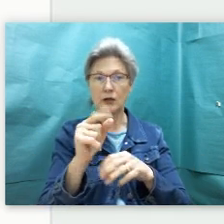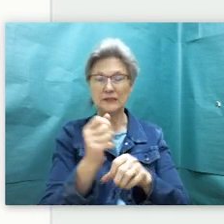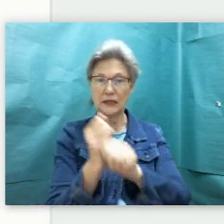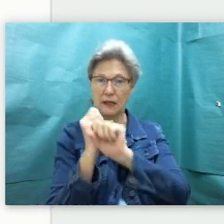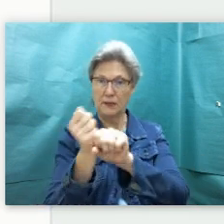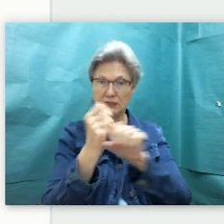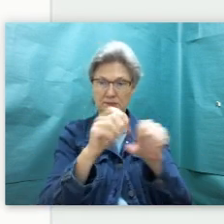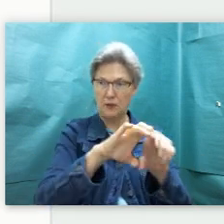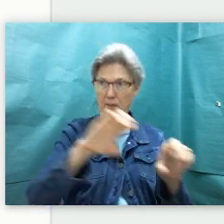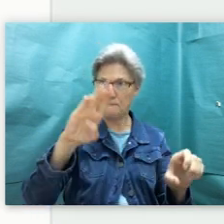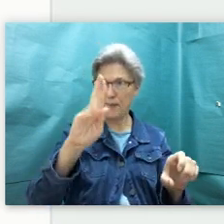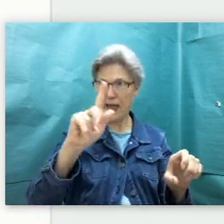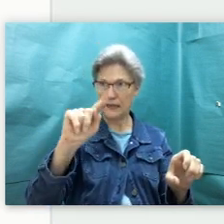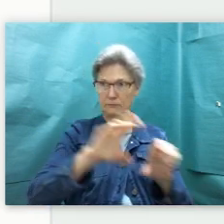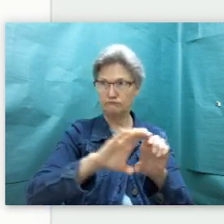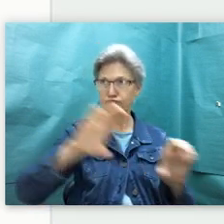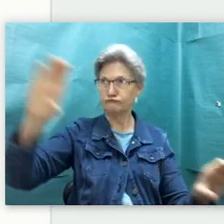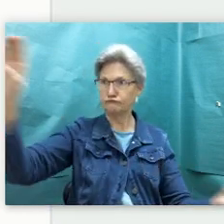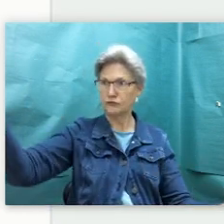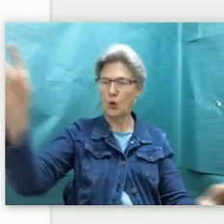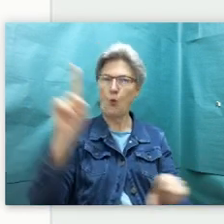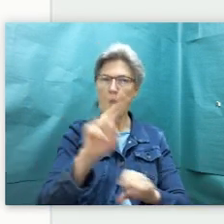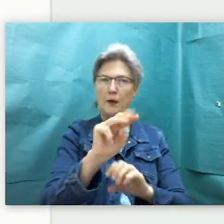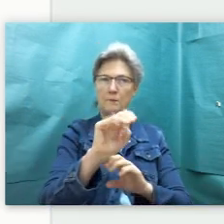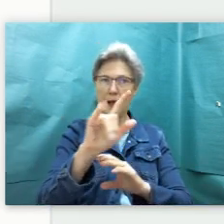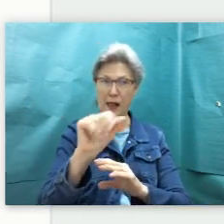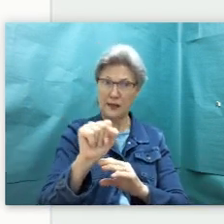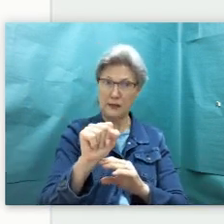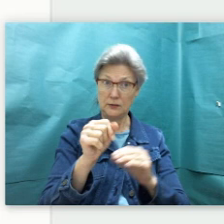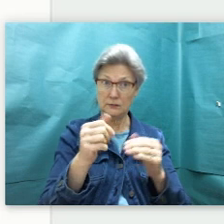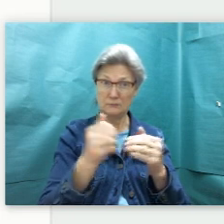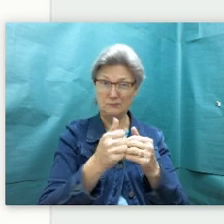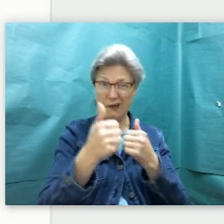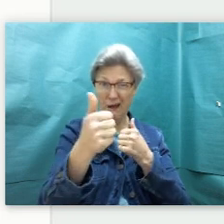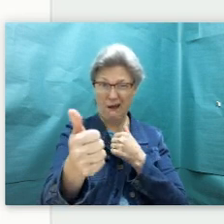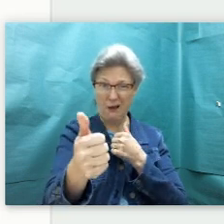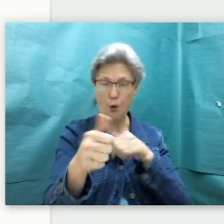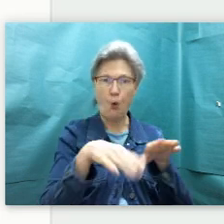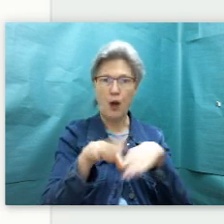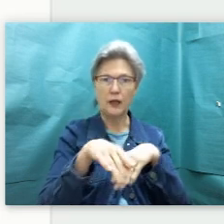1 mile can be reached by walking for 20 minutes.